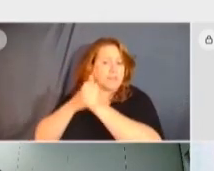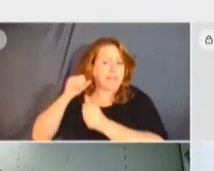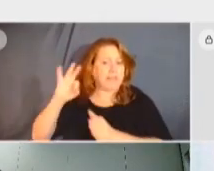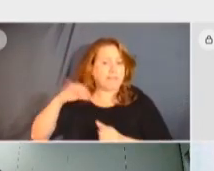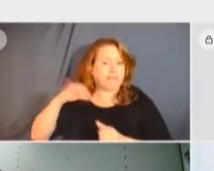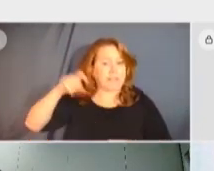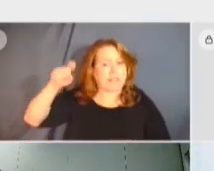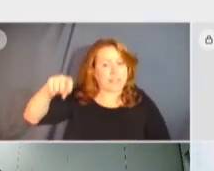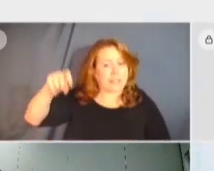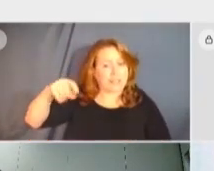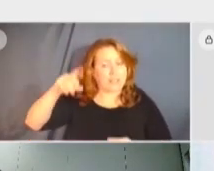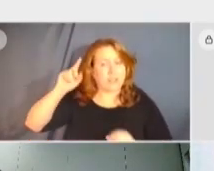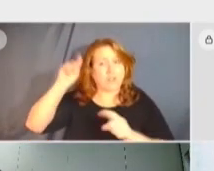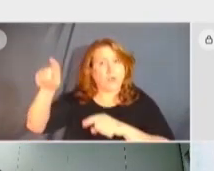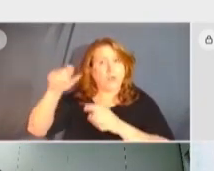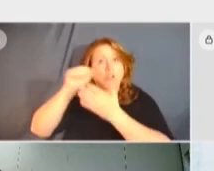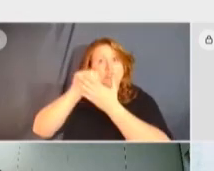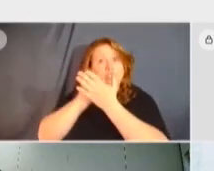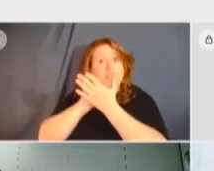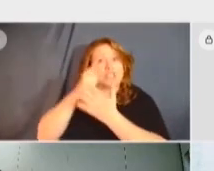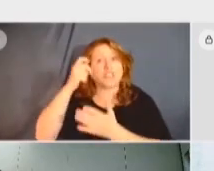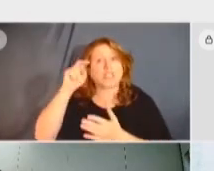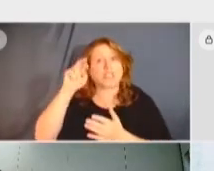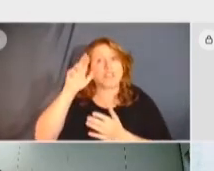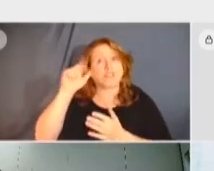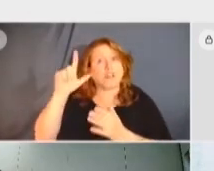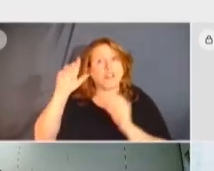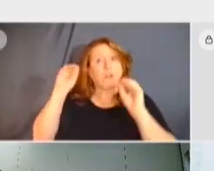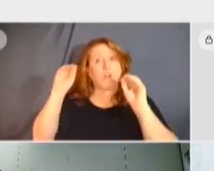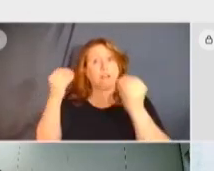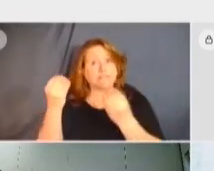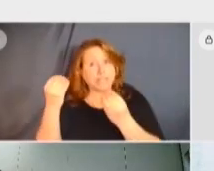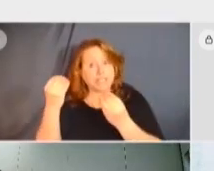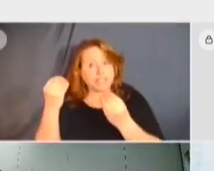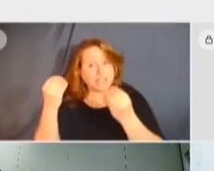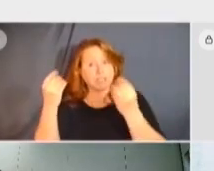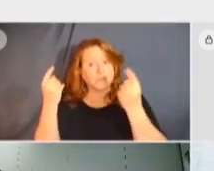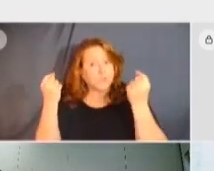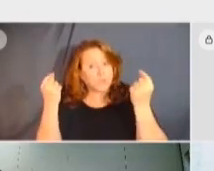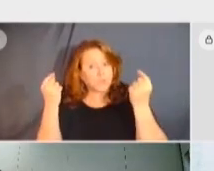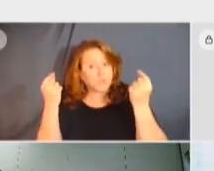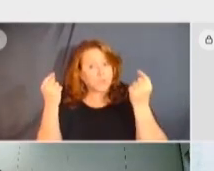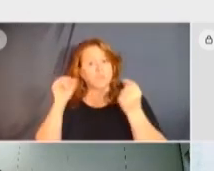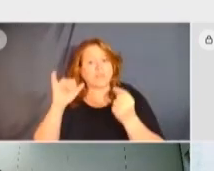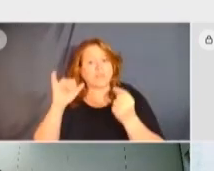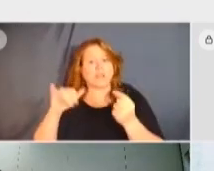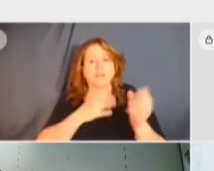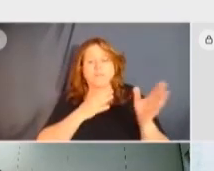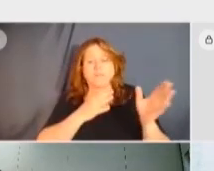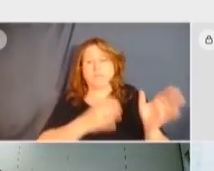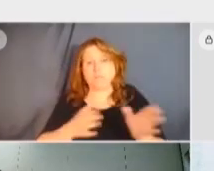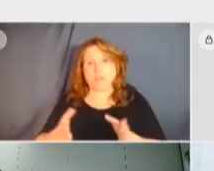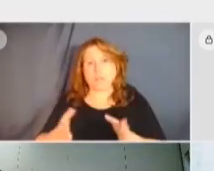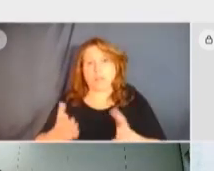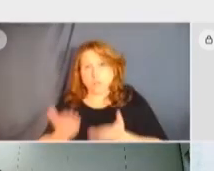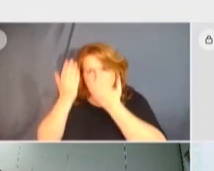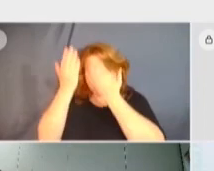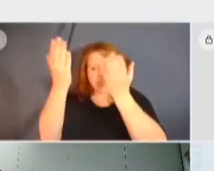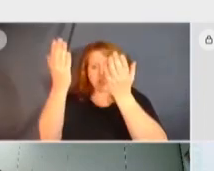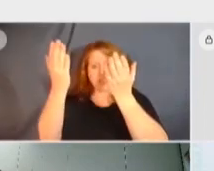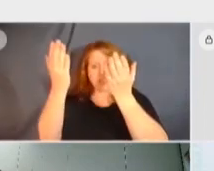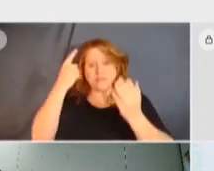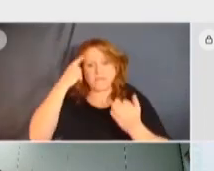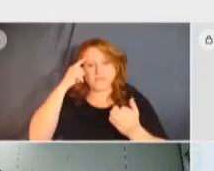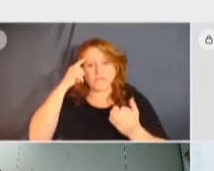General's office, and then the Attorney General prepares a recommendation for you to consider. And that's always a challenge for